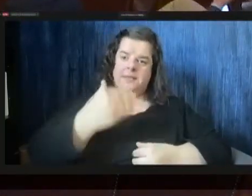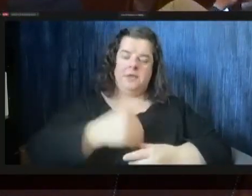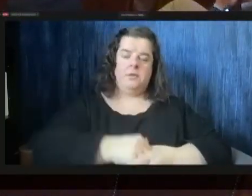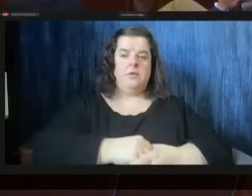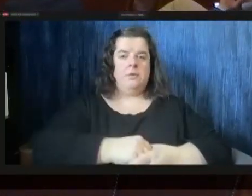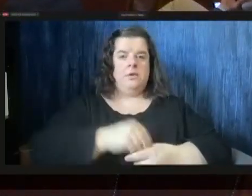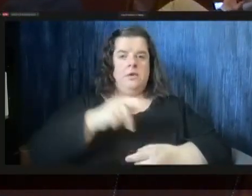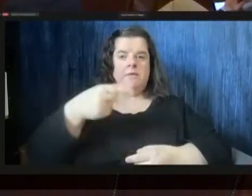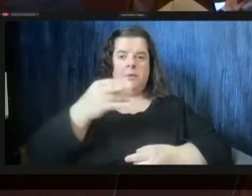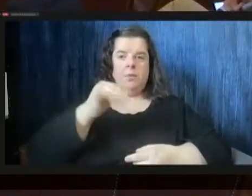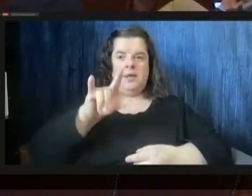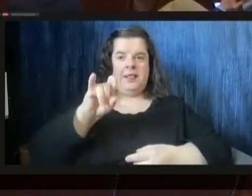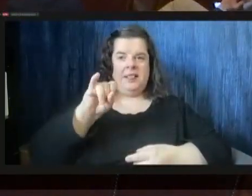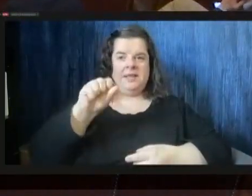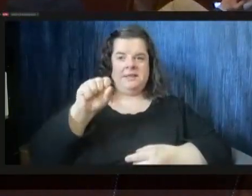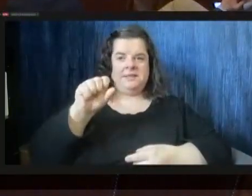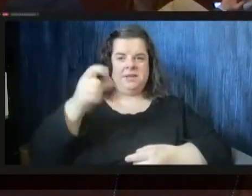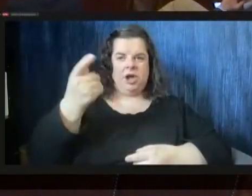Phyllis Garfor?